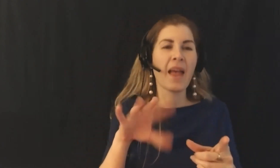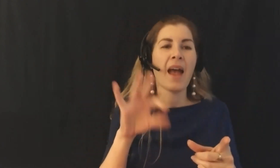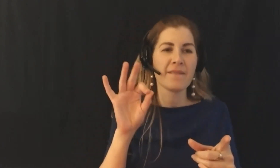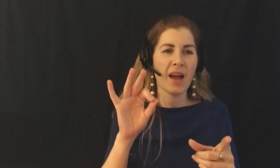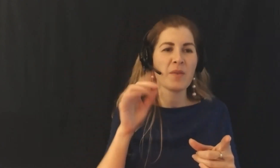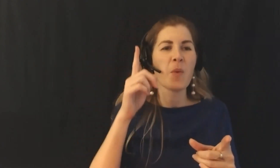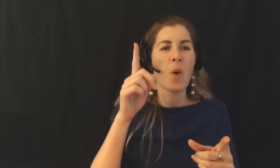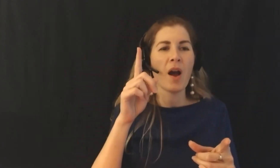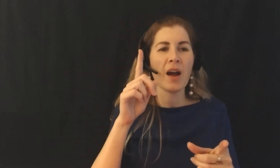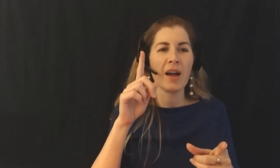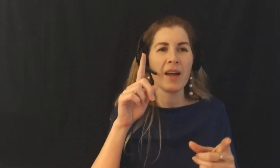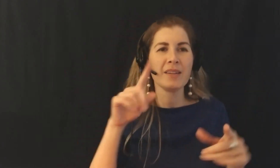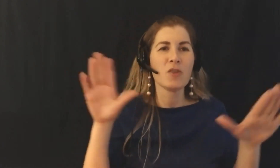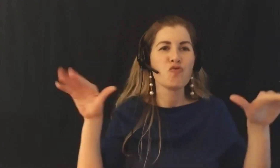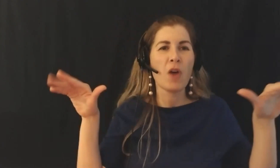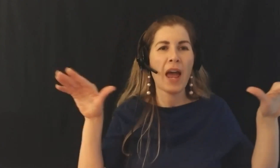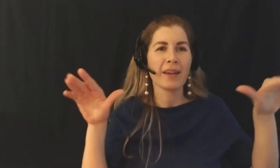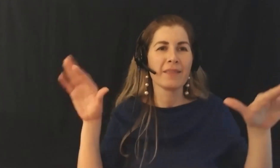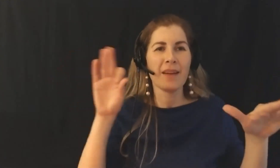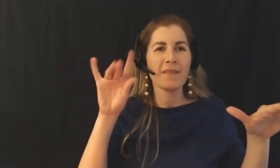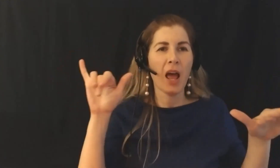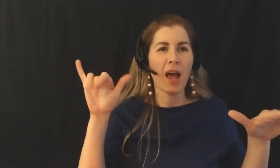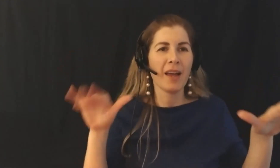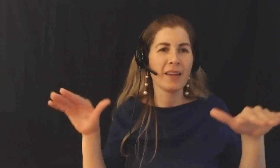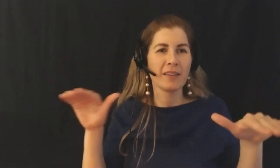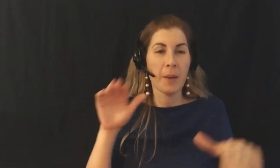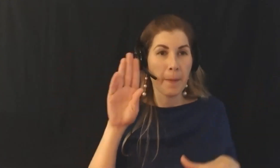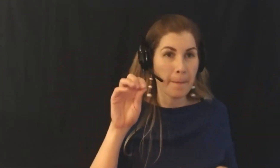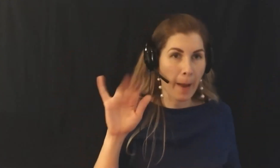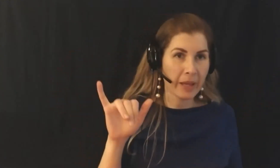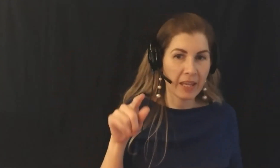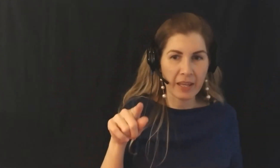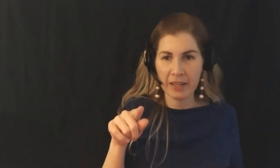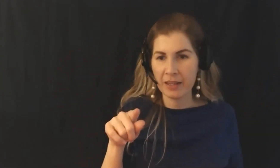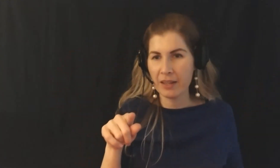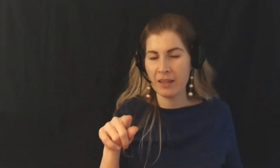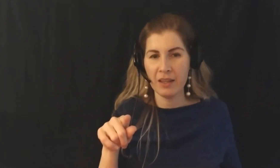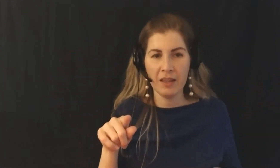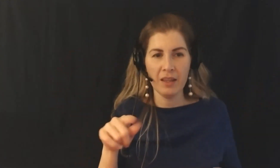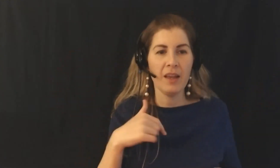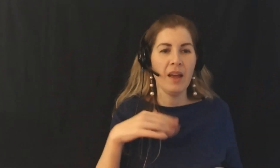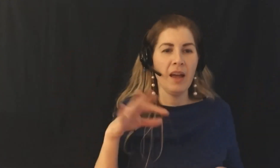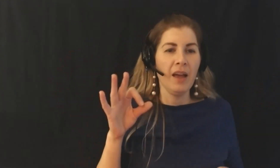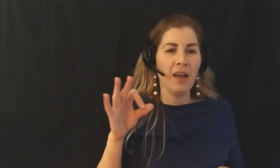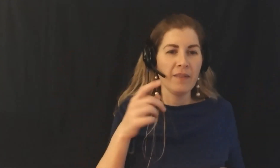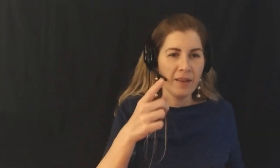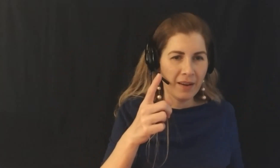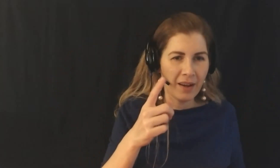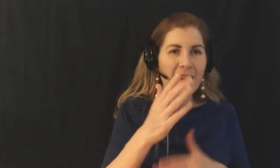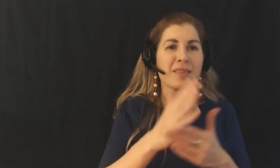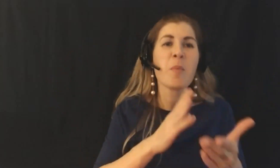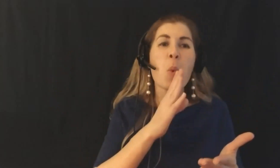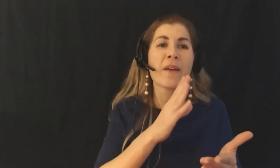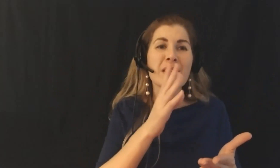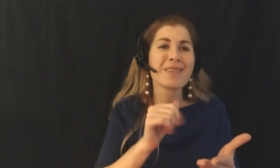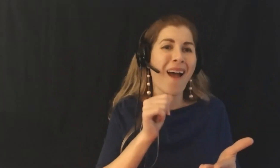decorative dragonfly. Awesome. And Bobby, I saw your hand up. I found breakfast that I never finished. I